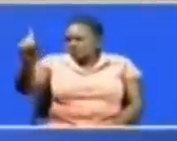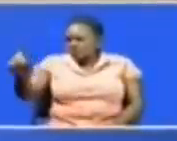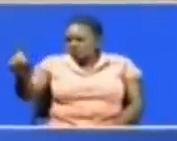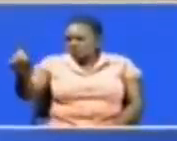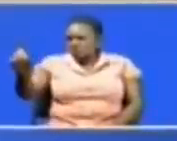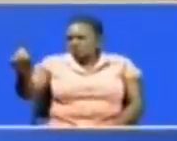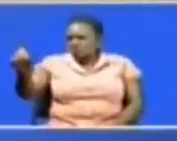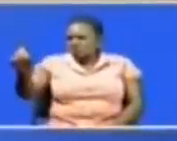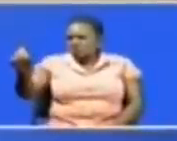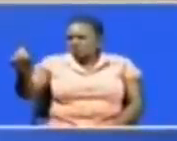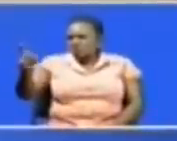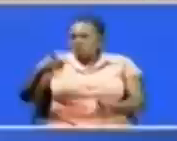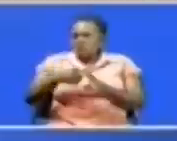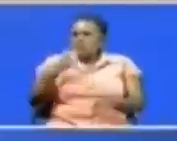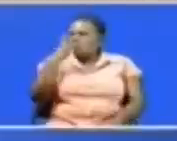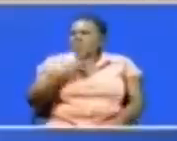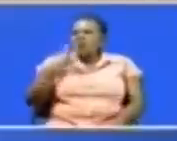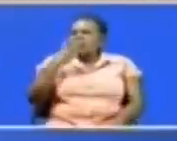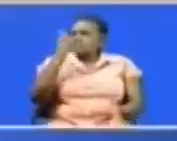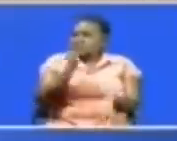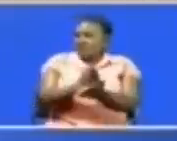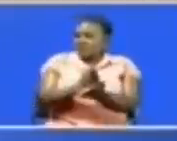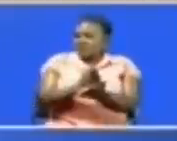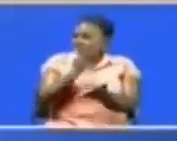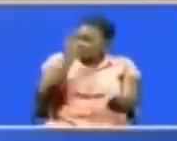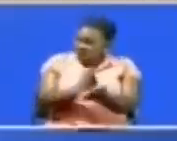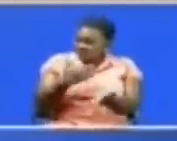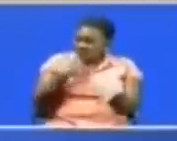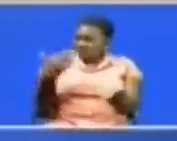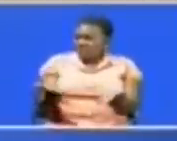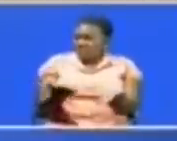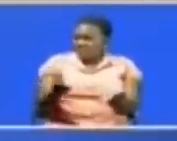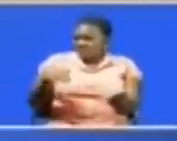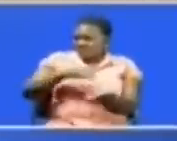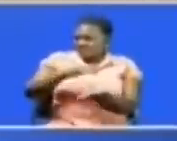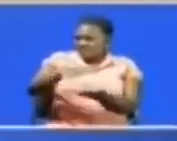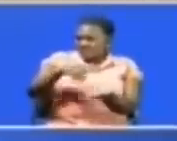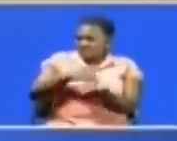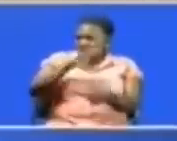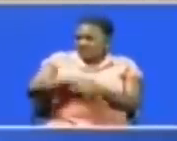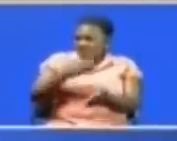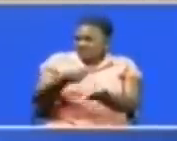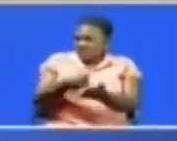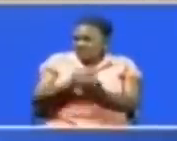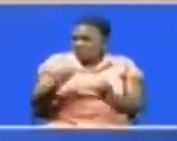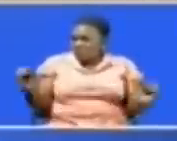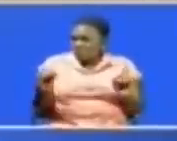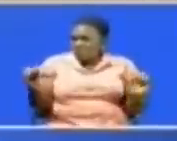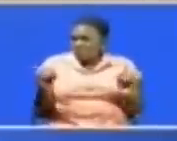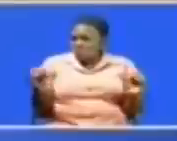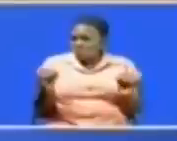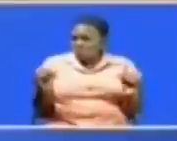was coming out of his mouth actually factual? Mm. Was it factual that really Central is not receiving its fair share of